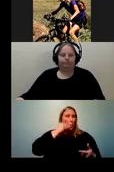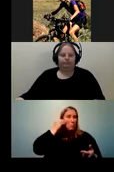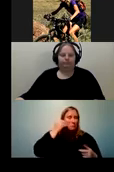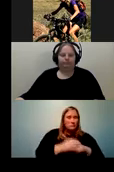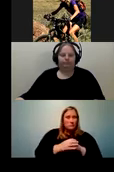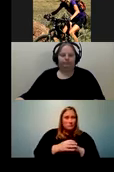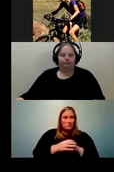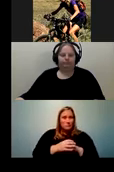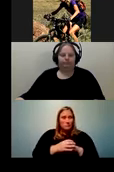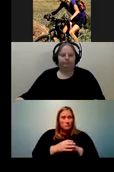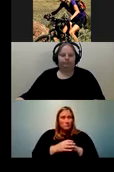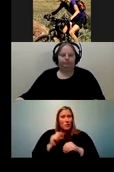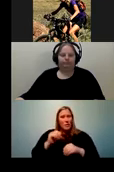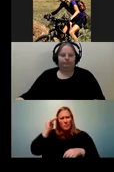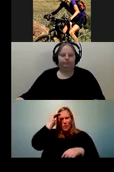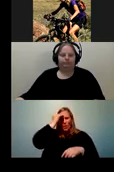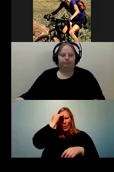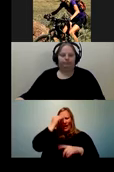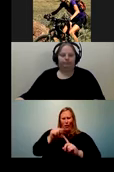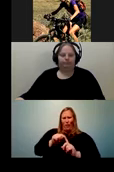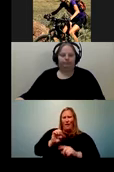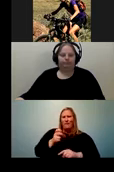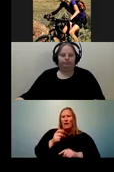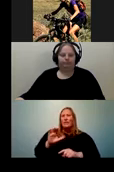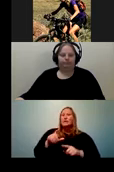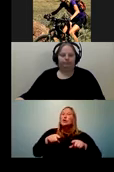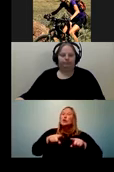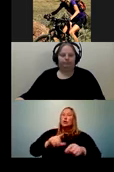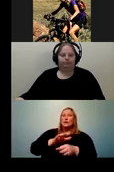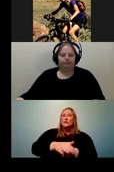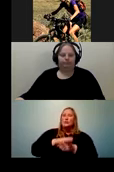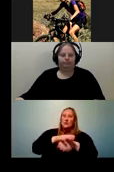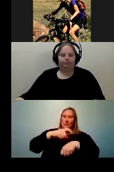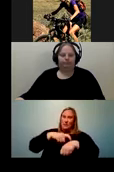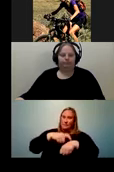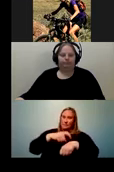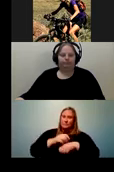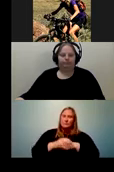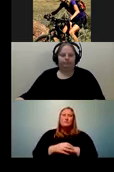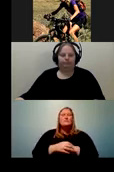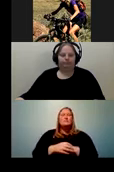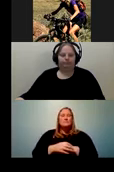we have to be aware of ethics, especially during stressful times. So here's something you might not know.